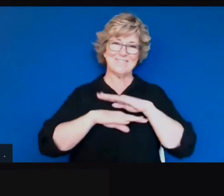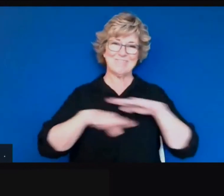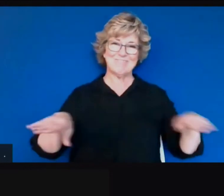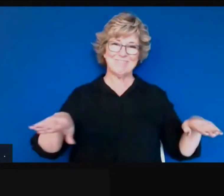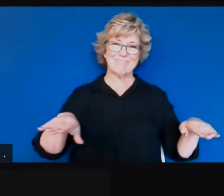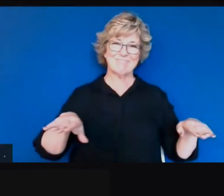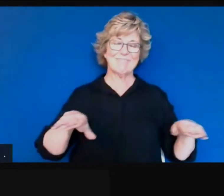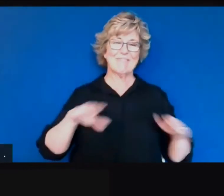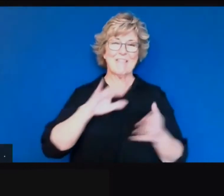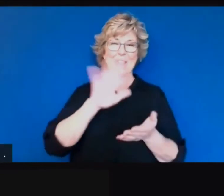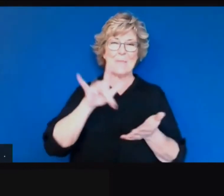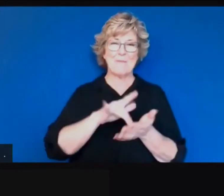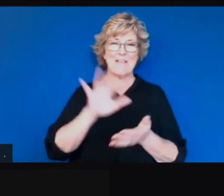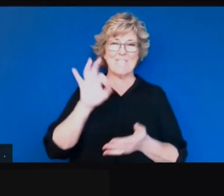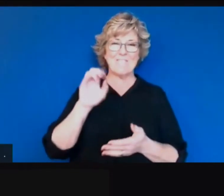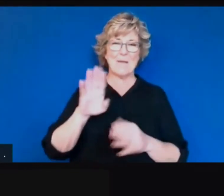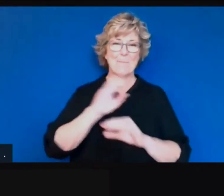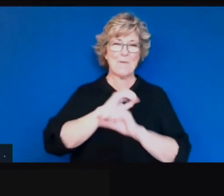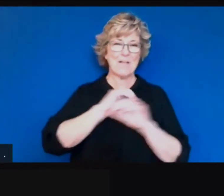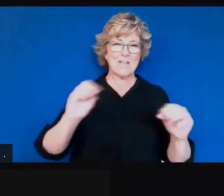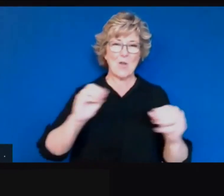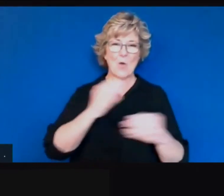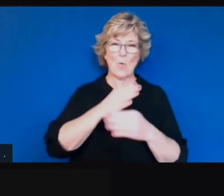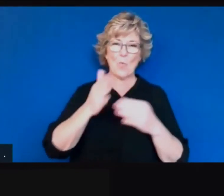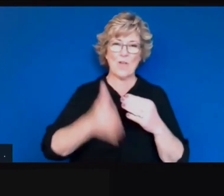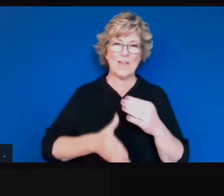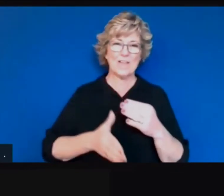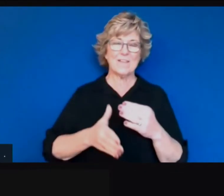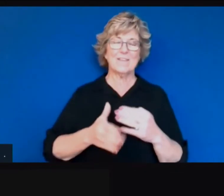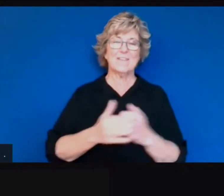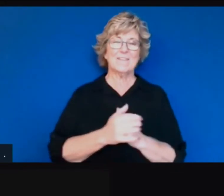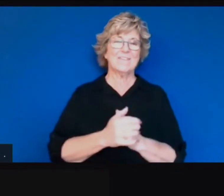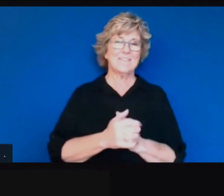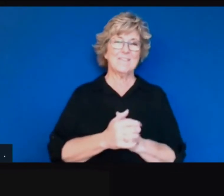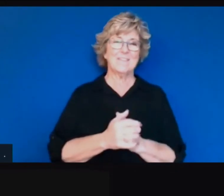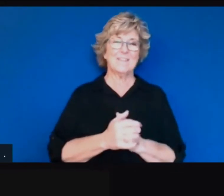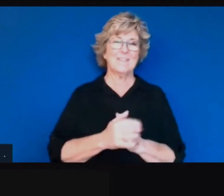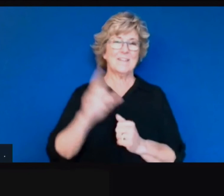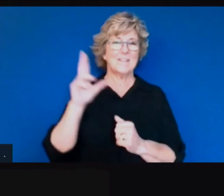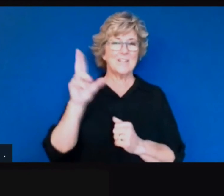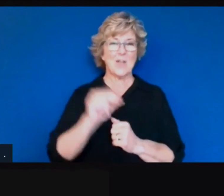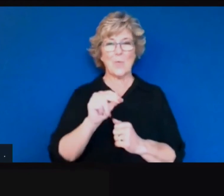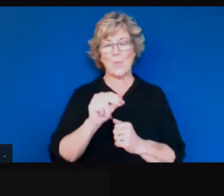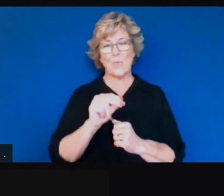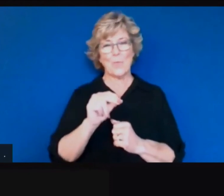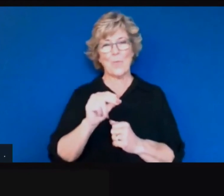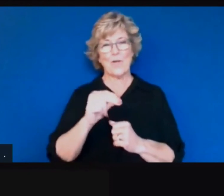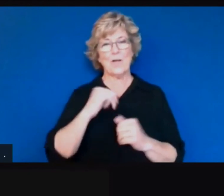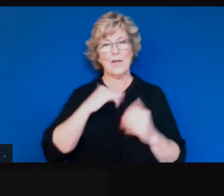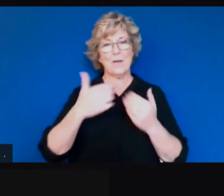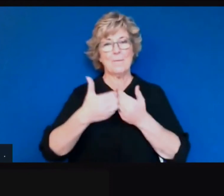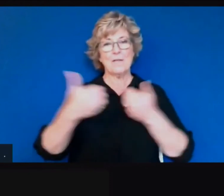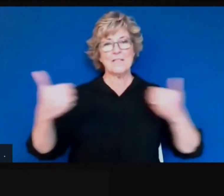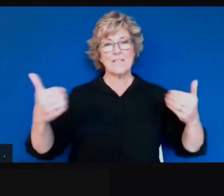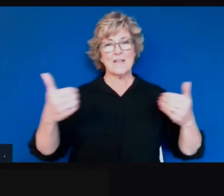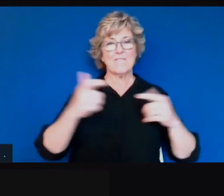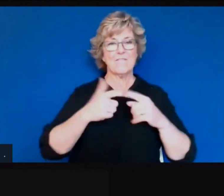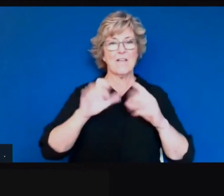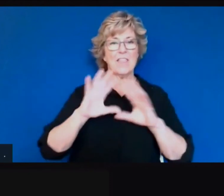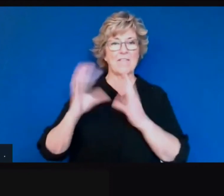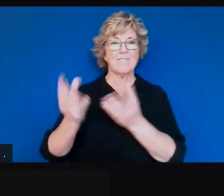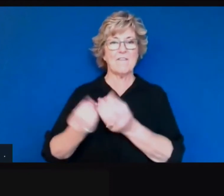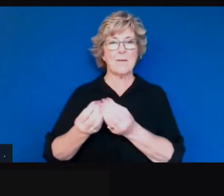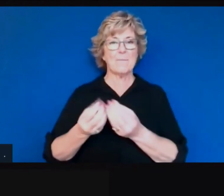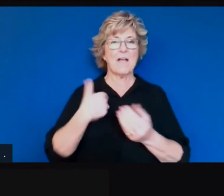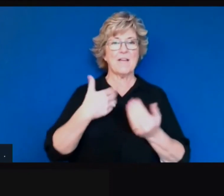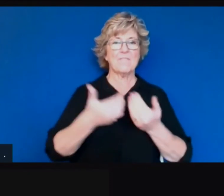in mid-February. No weekends either, but that's an aside. No, I'm separate from the family. We have a separate